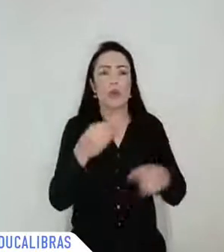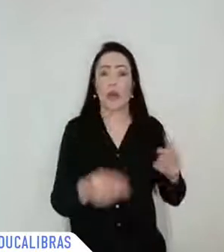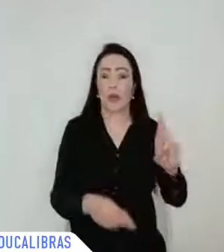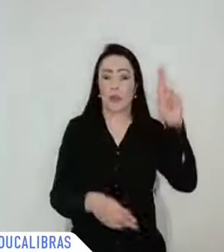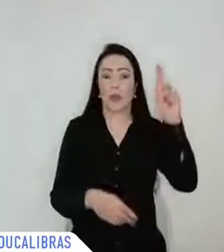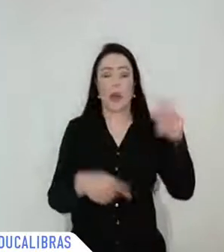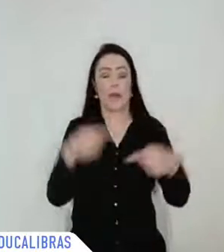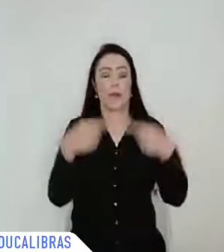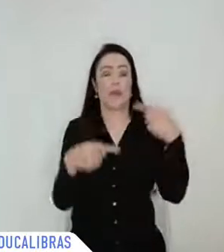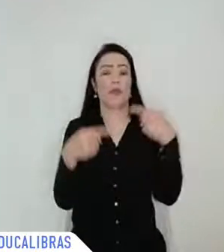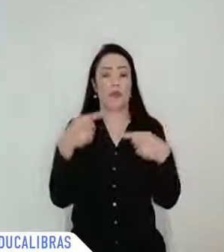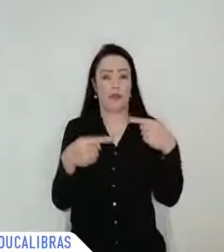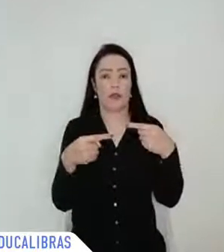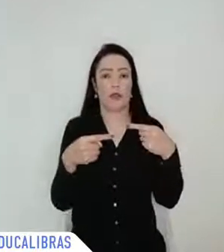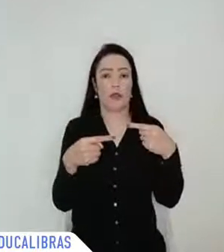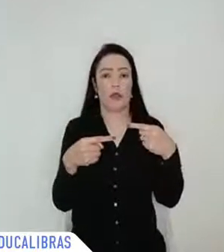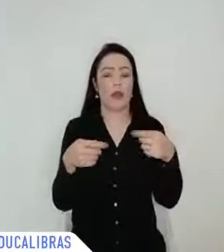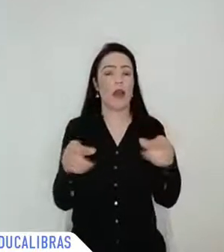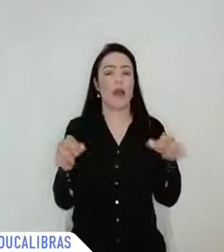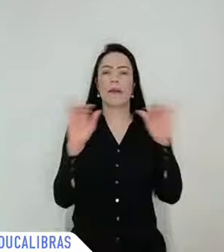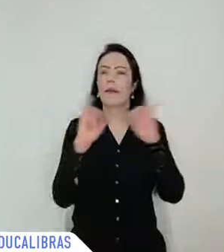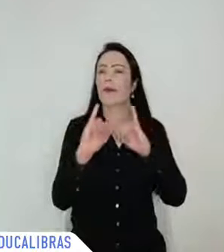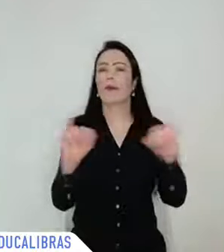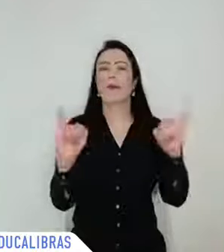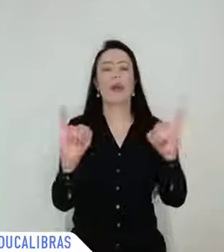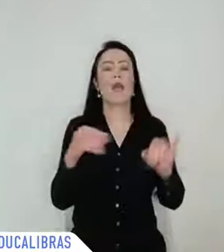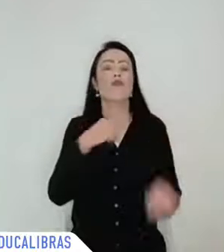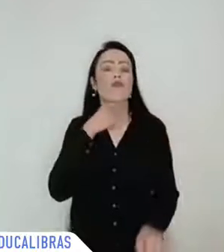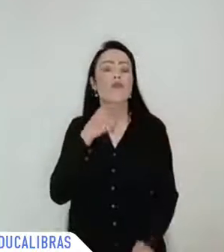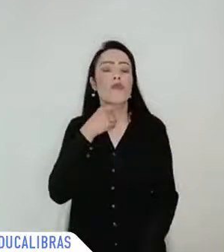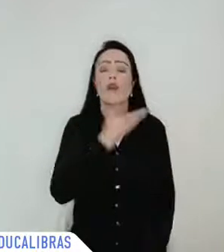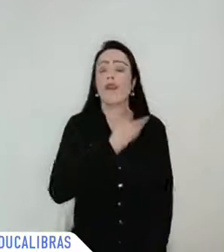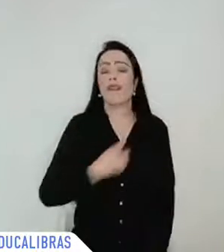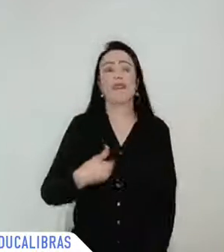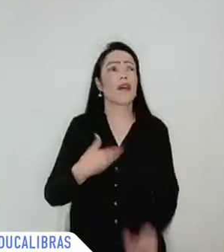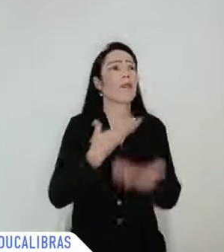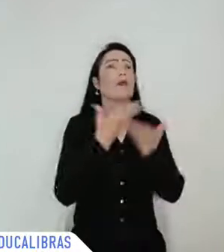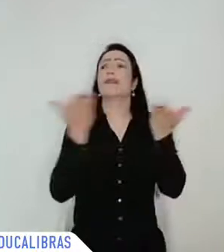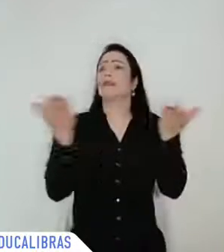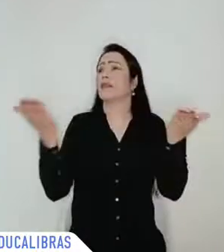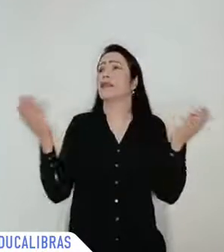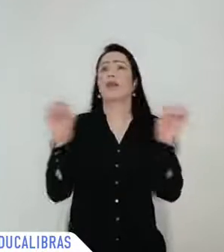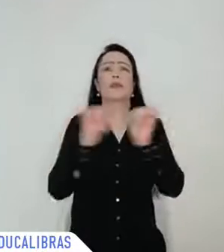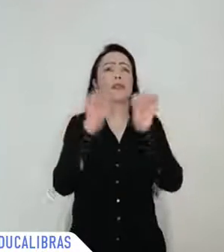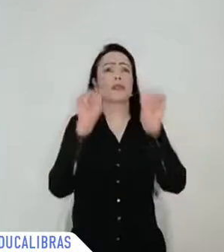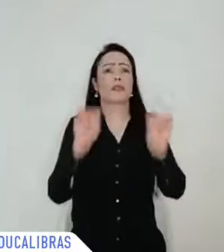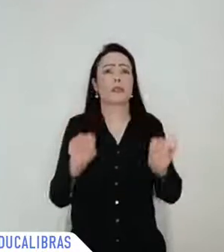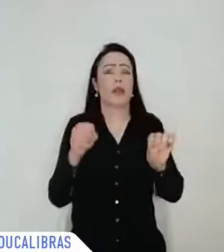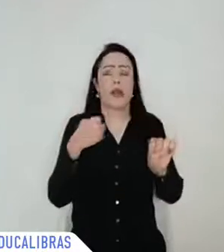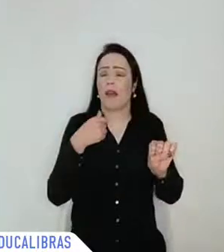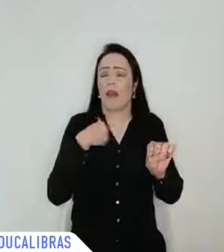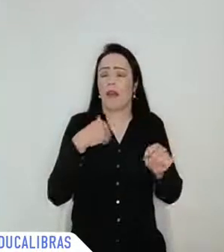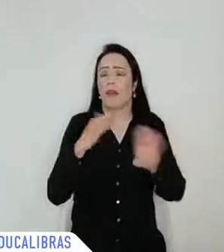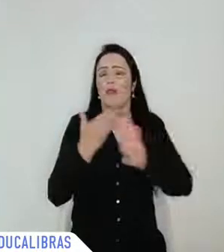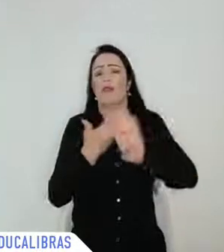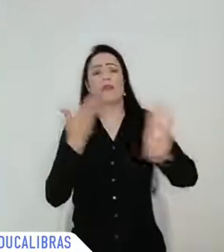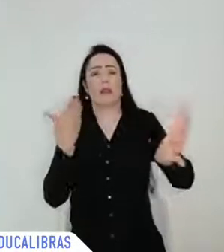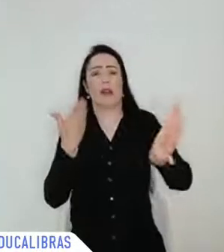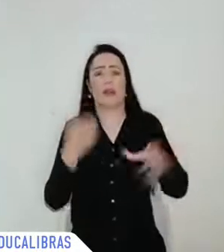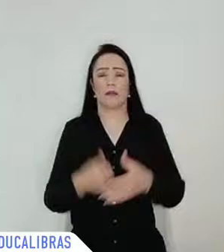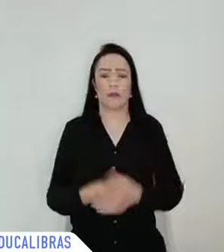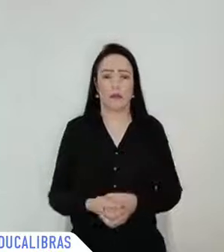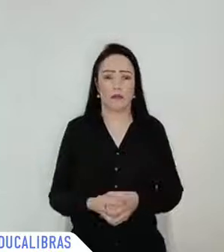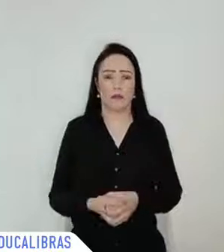is politics. He attacks institutions that represent politics. I cannot govern because